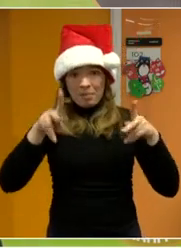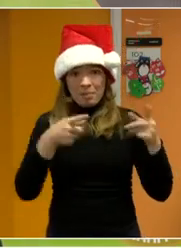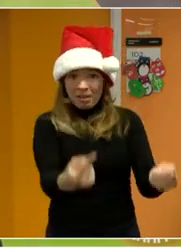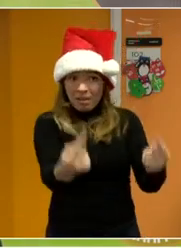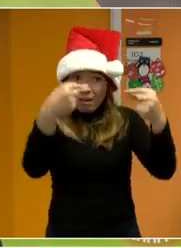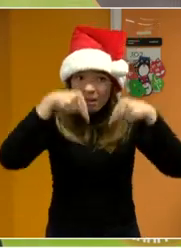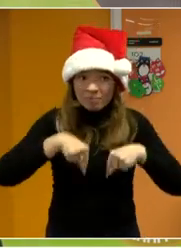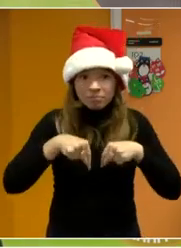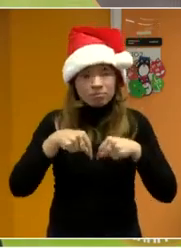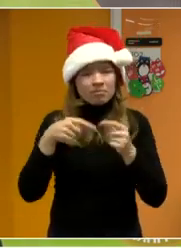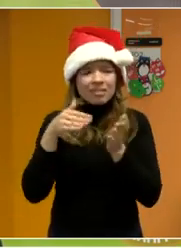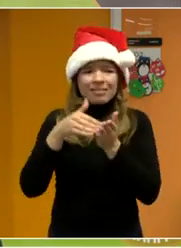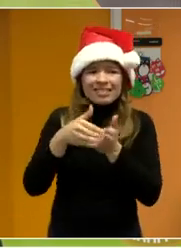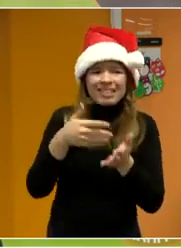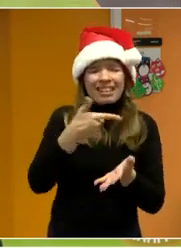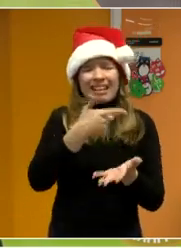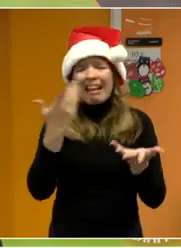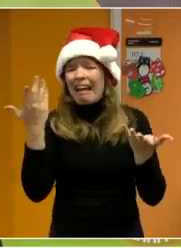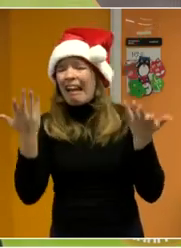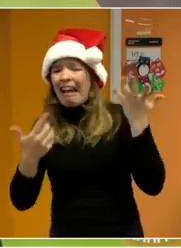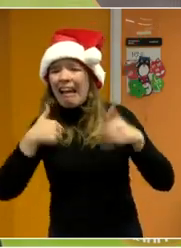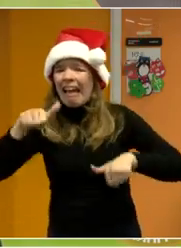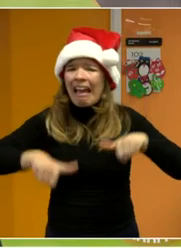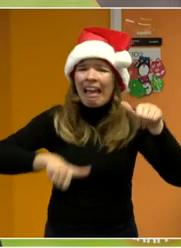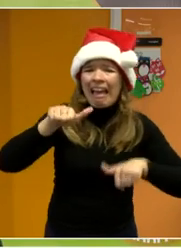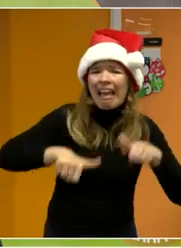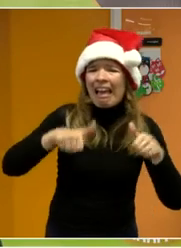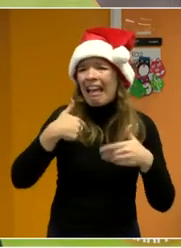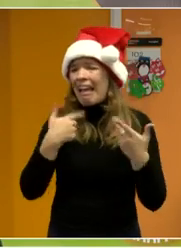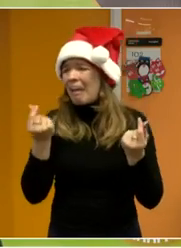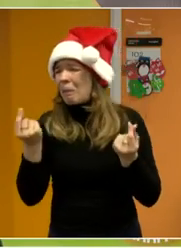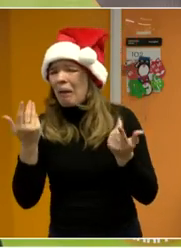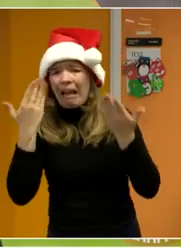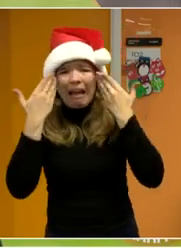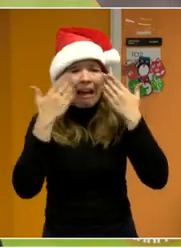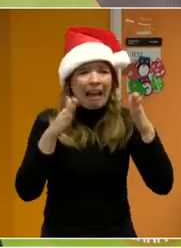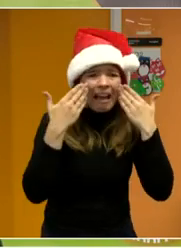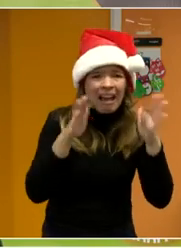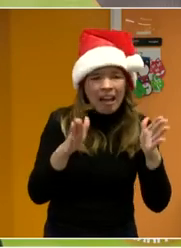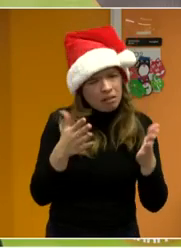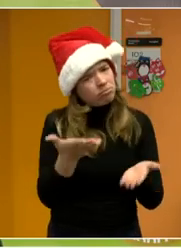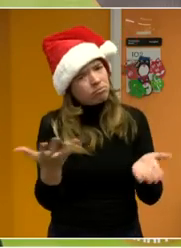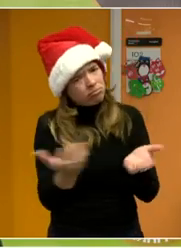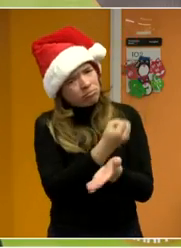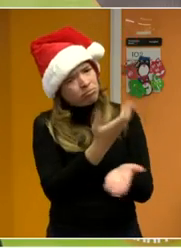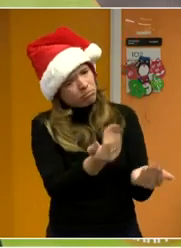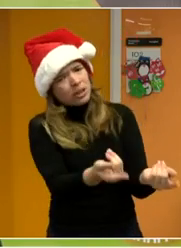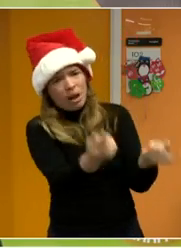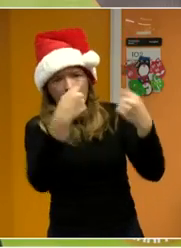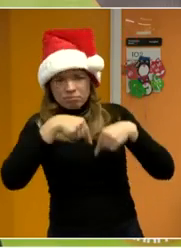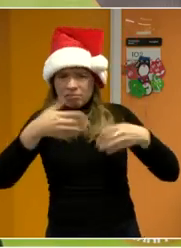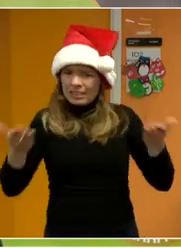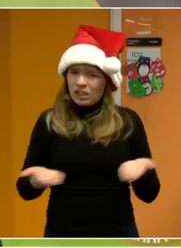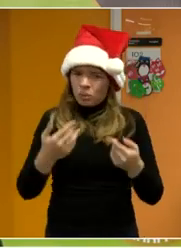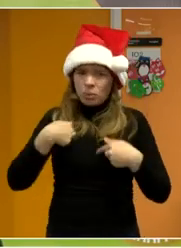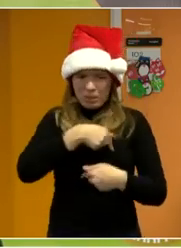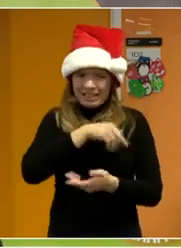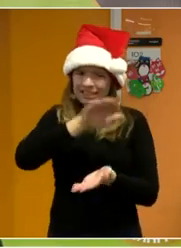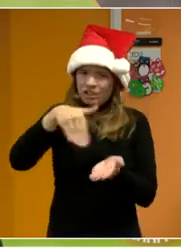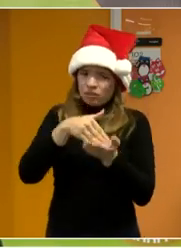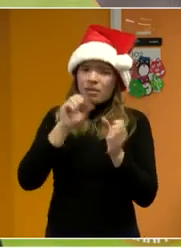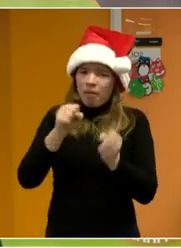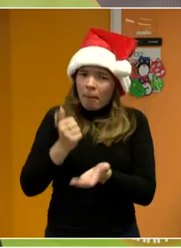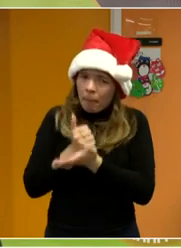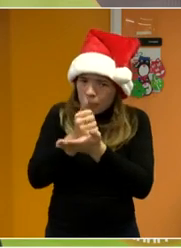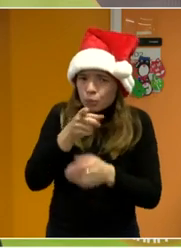we don't know where to go. These are places where you can go to find things to do, but more importantly, get